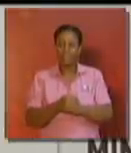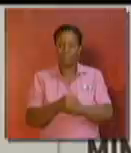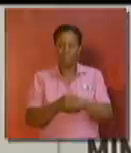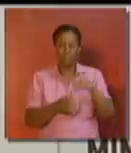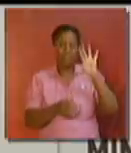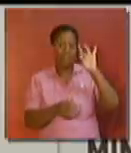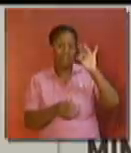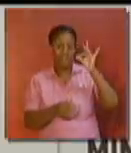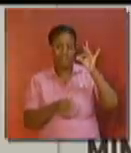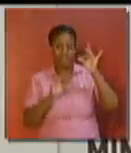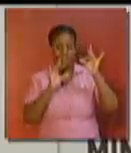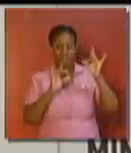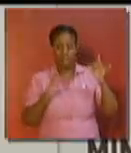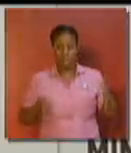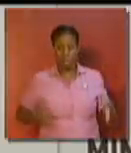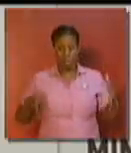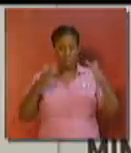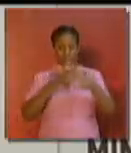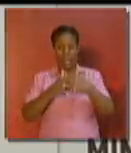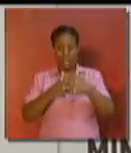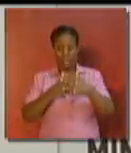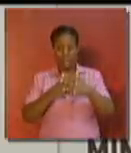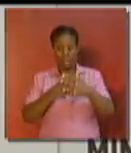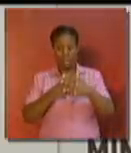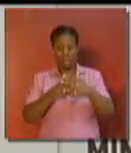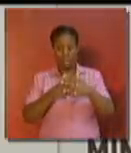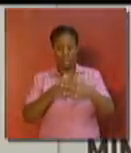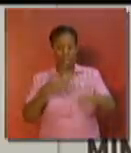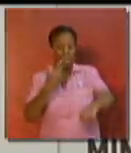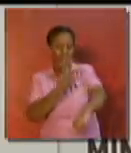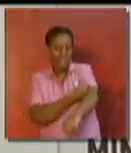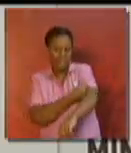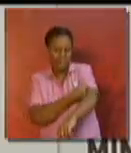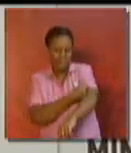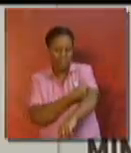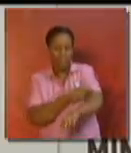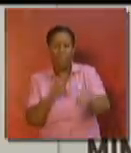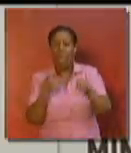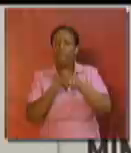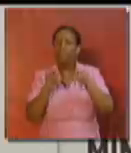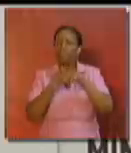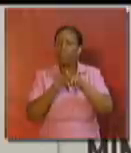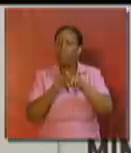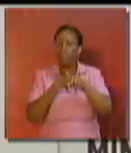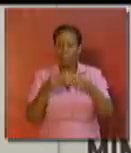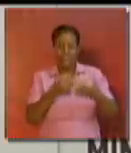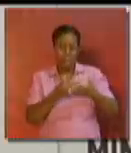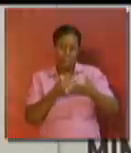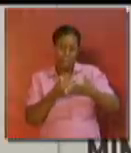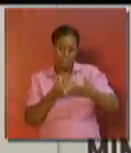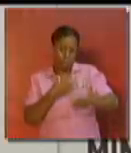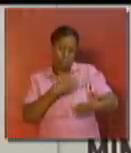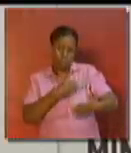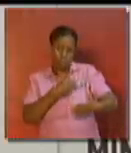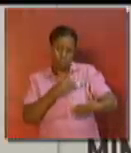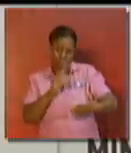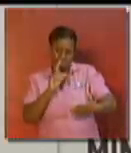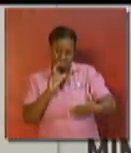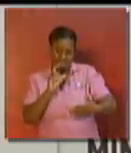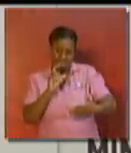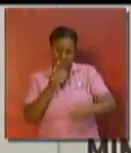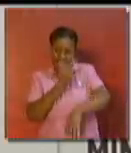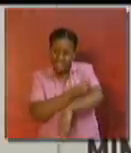am breastfeeding. Can I take the vaccine? At this time, we are not